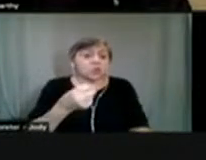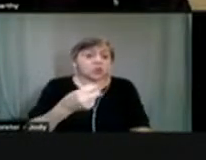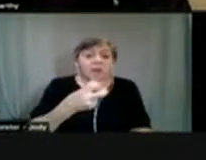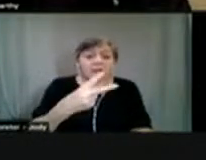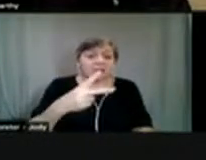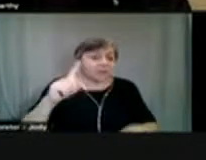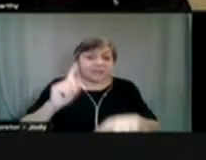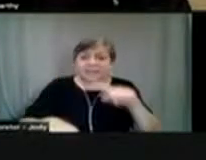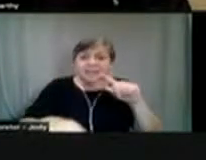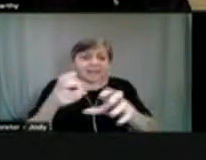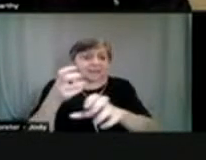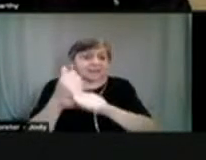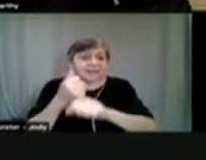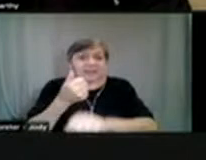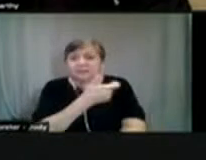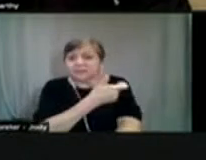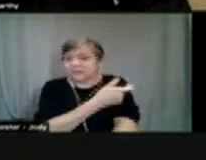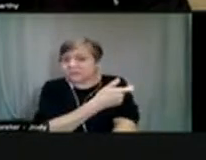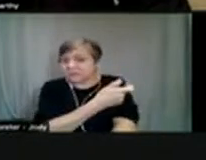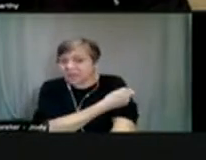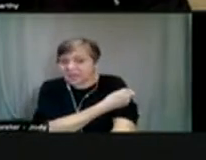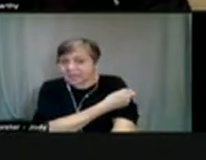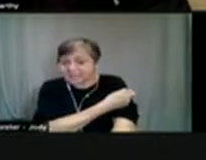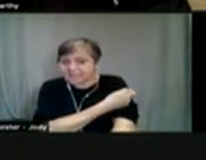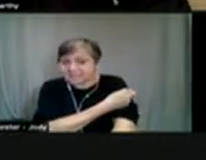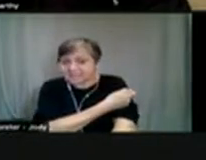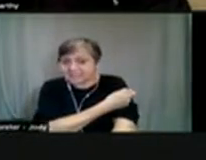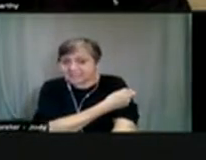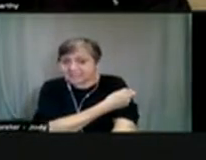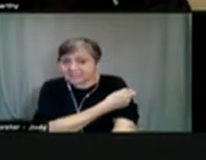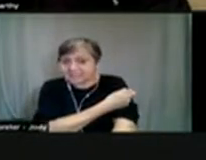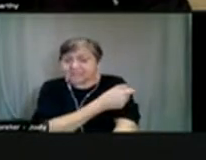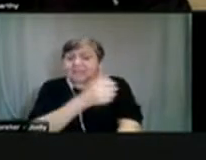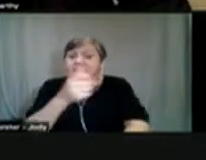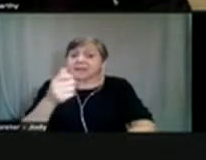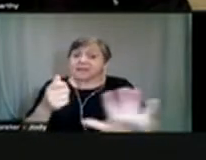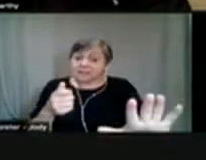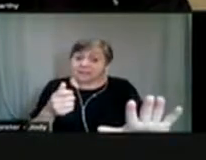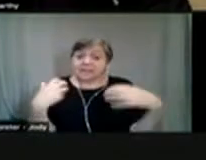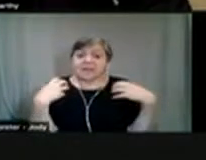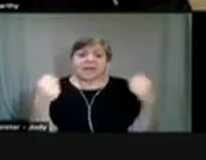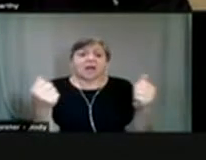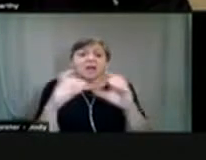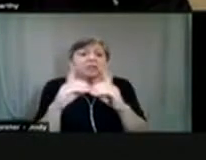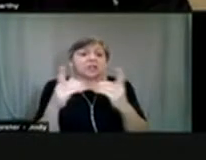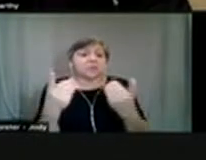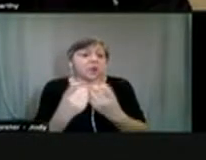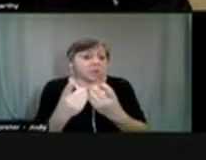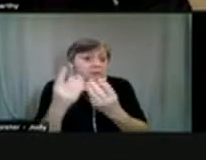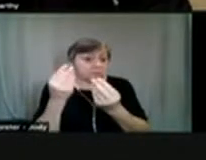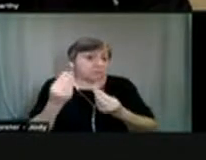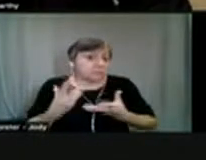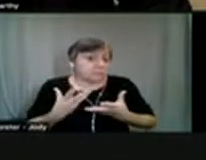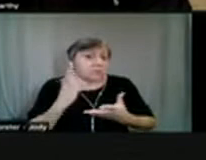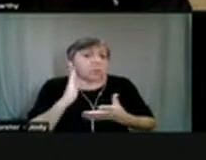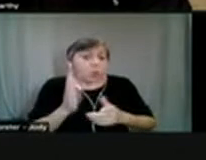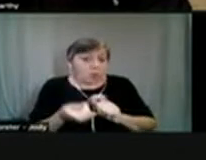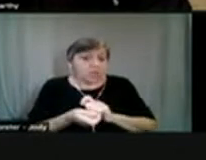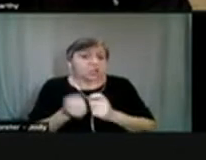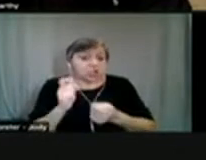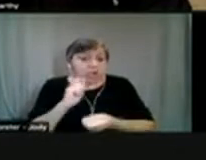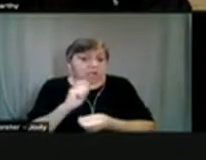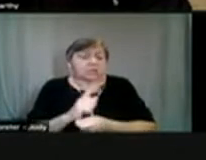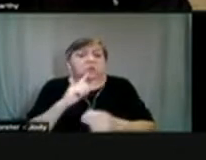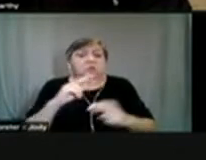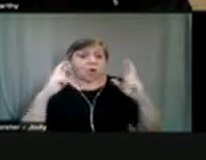the health department has said that is going to change in the near future. I think he actually told me he's hopeful October there will